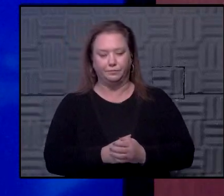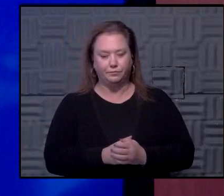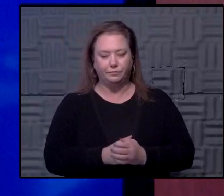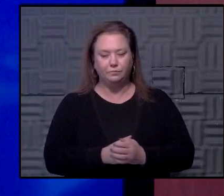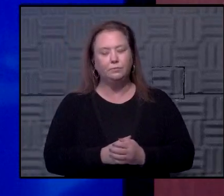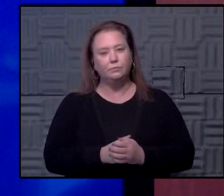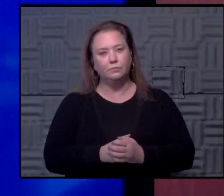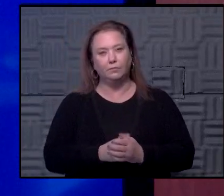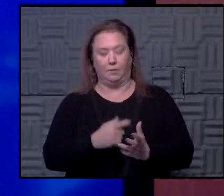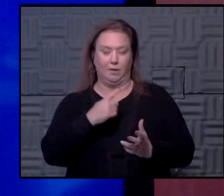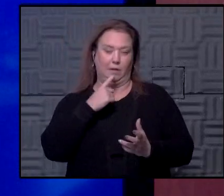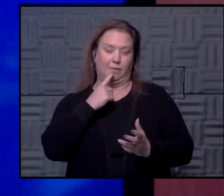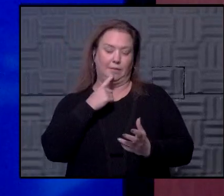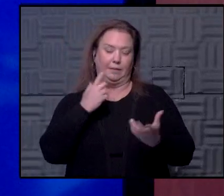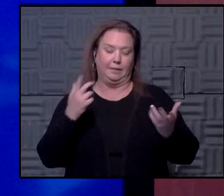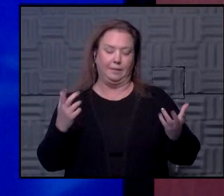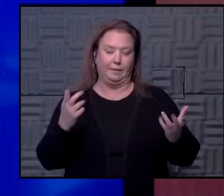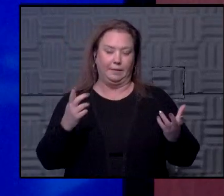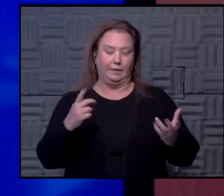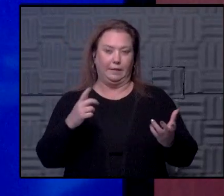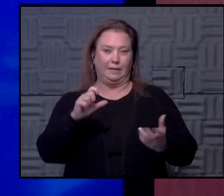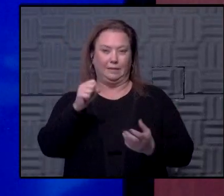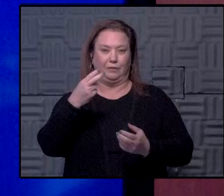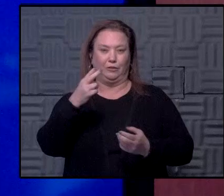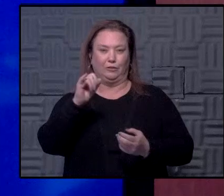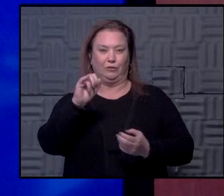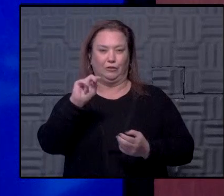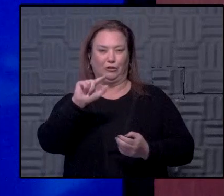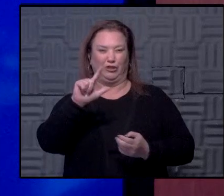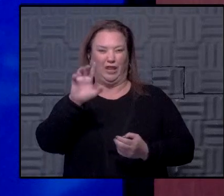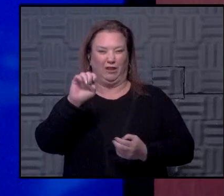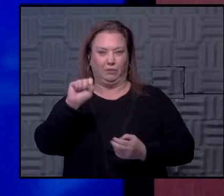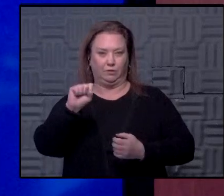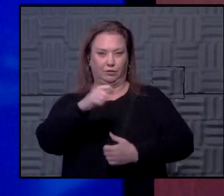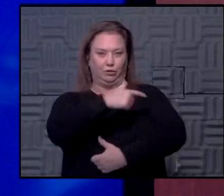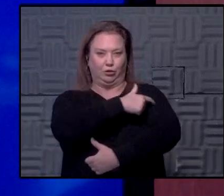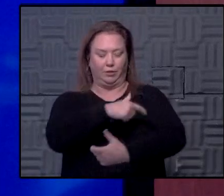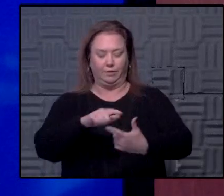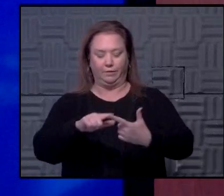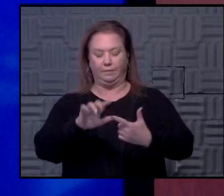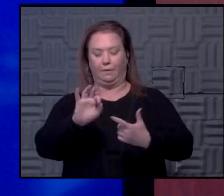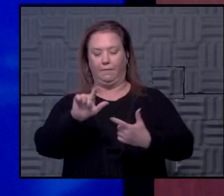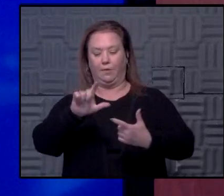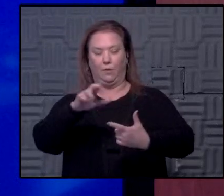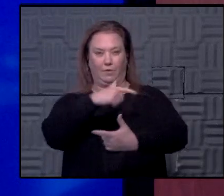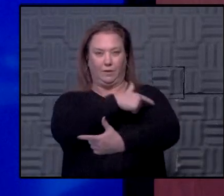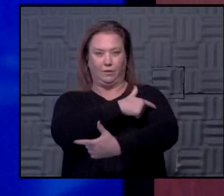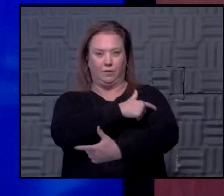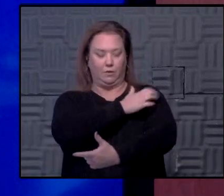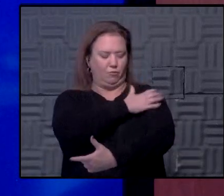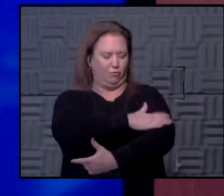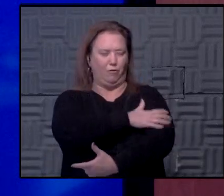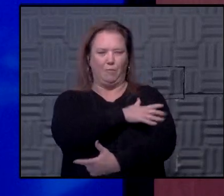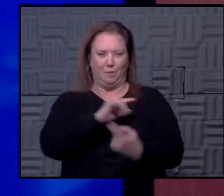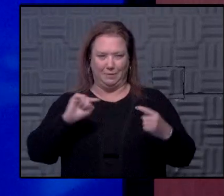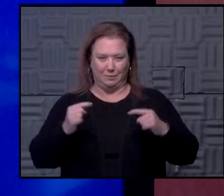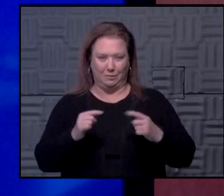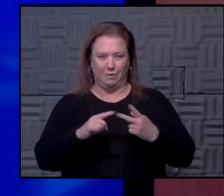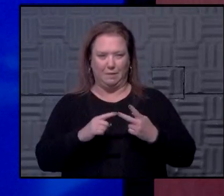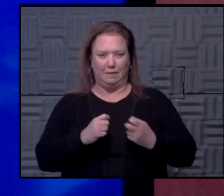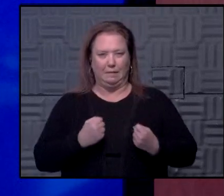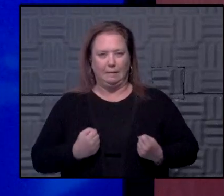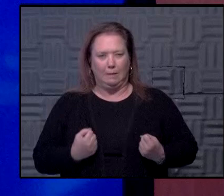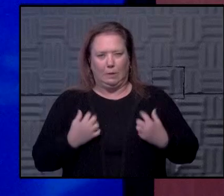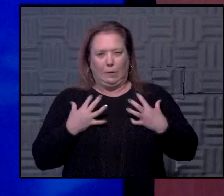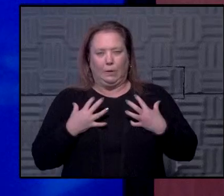And so what I would say is this: if you get a shingle shot, if you get an influenza vaccine, you're going to have your arm sore. Yep. You may have